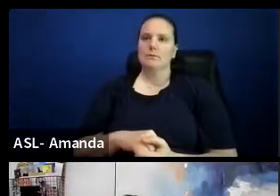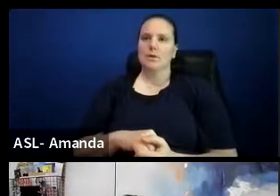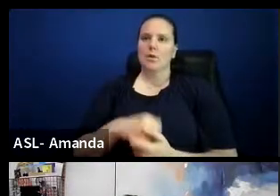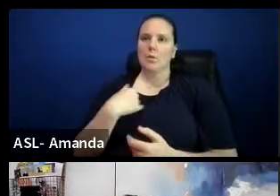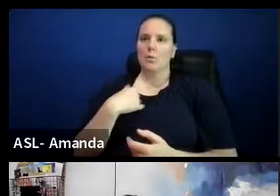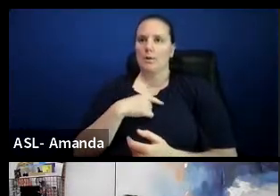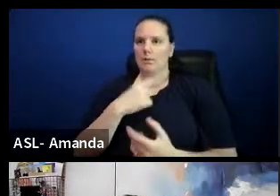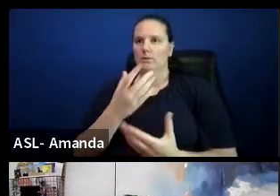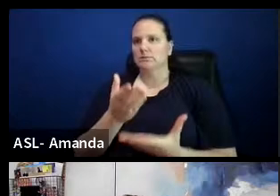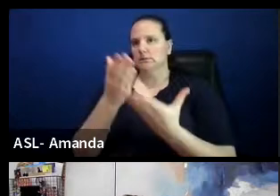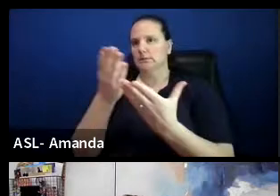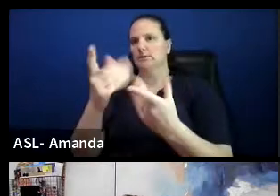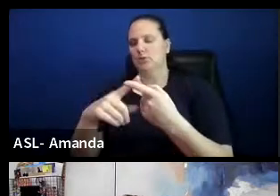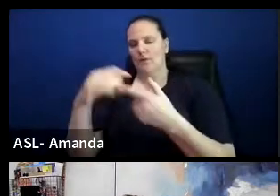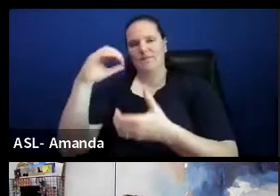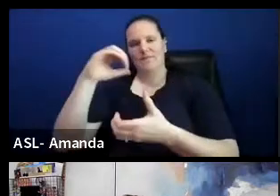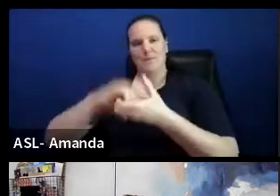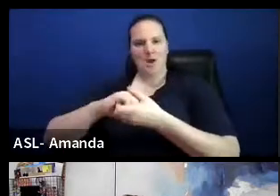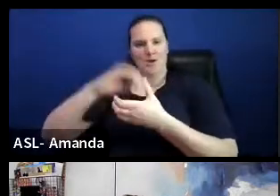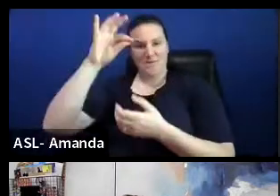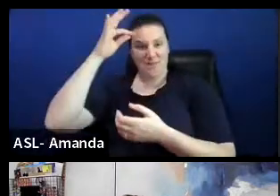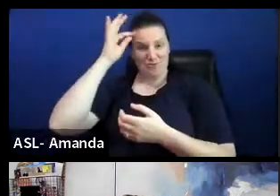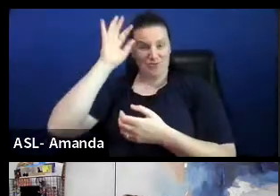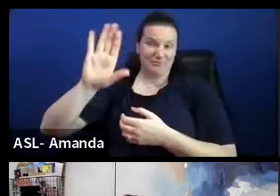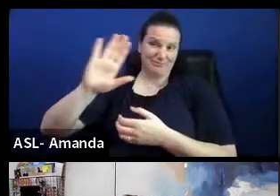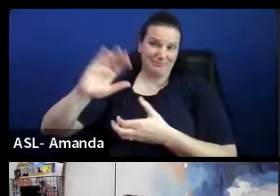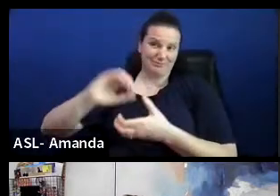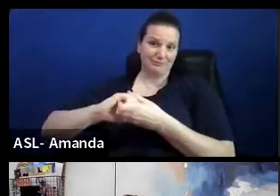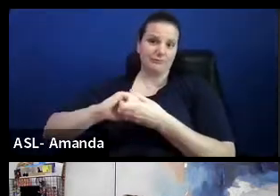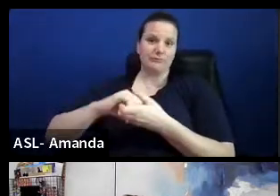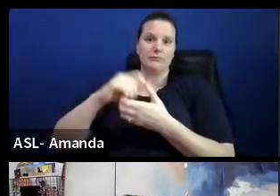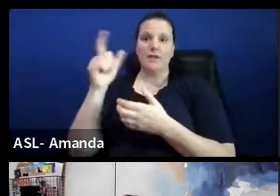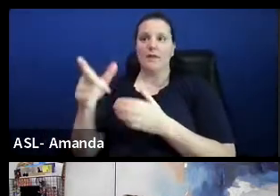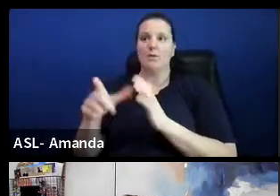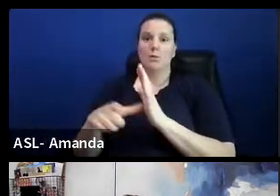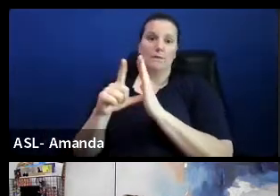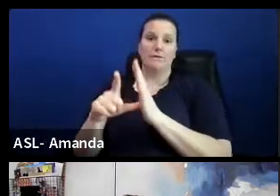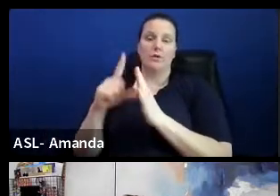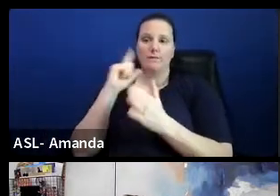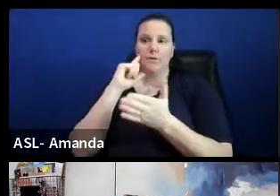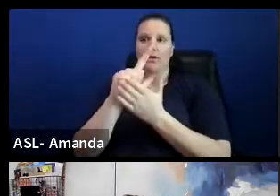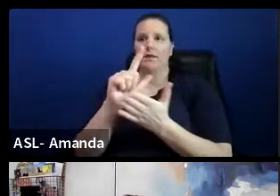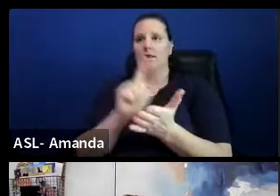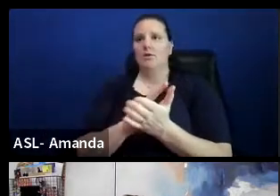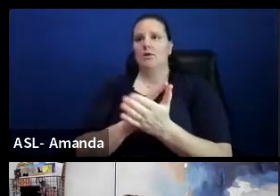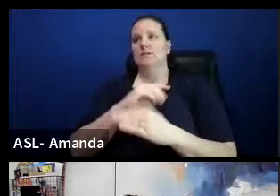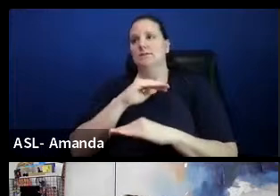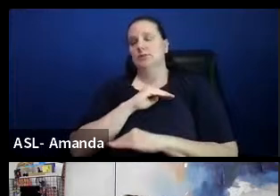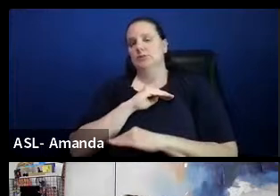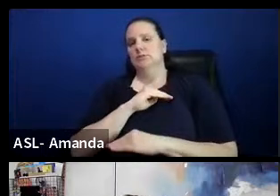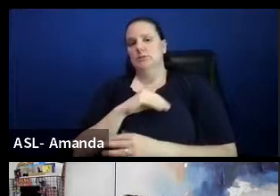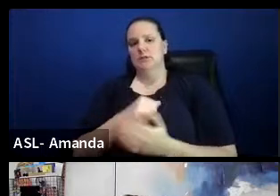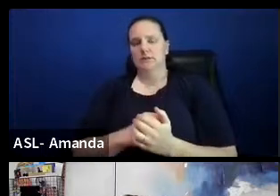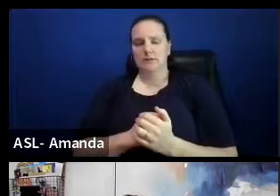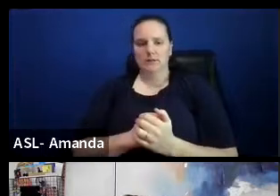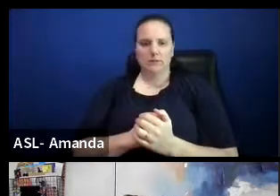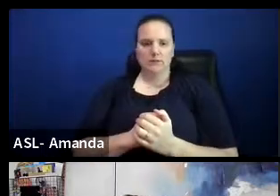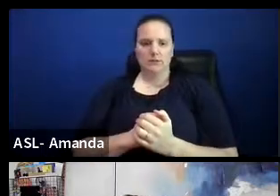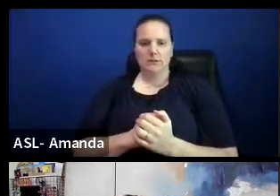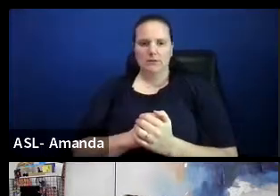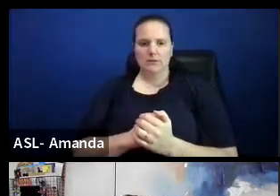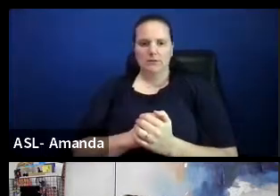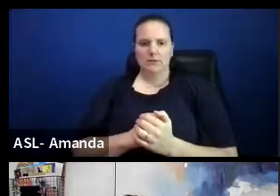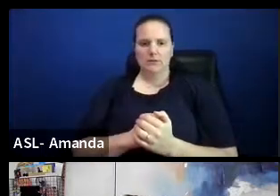to our federal partners. They will review it for legal sufficiency. And once